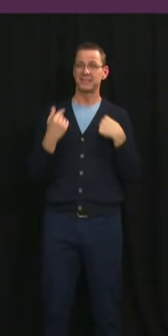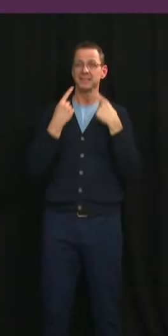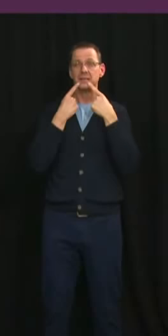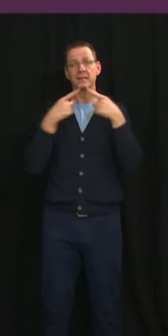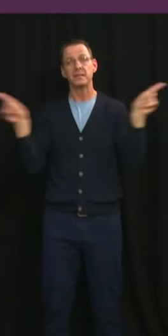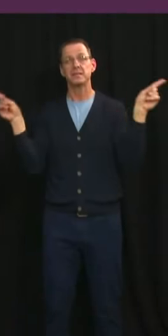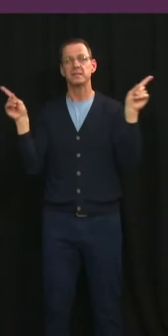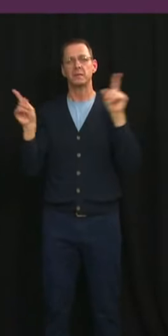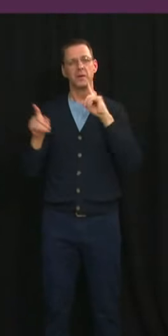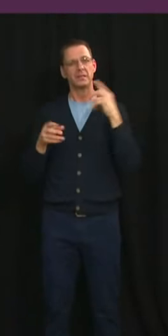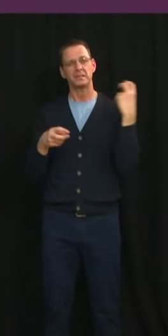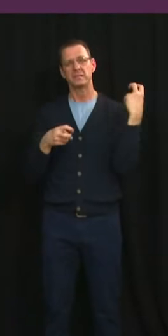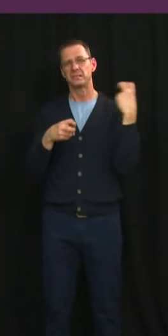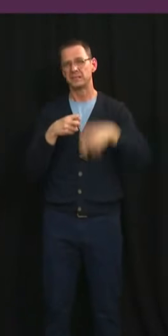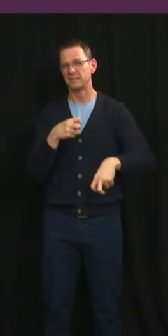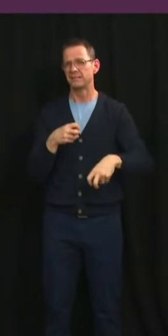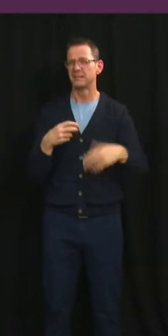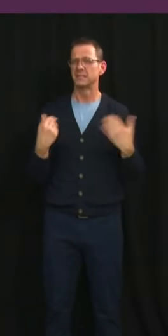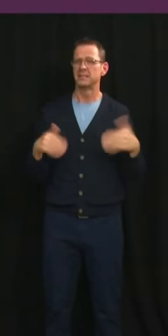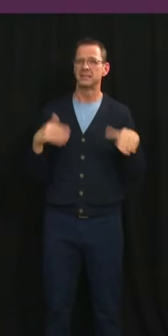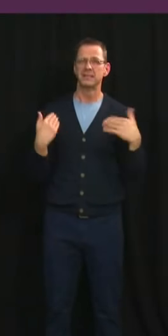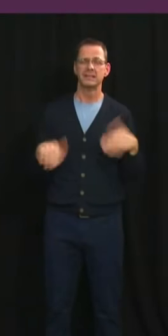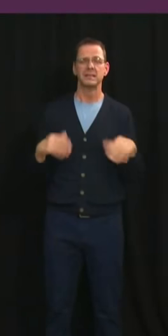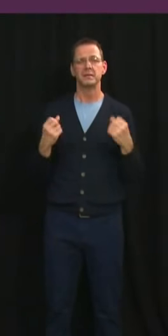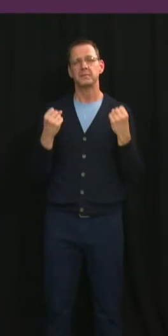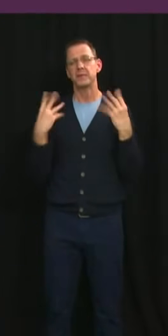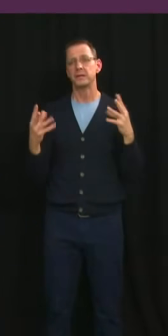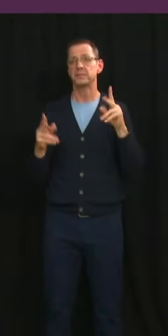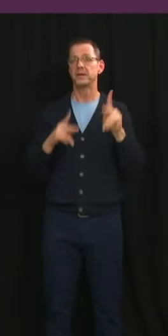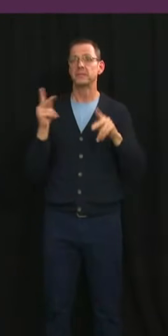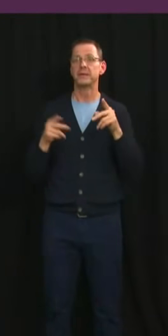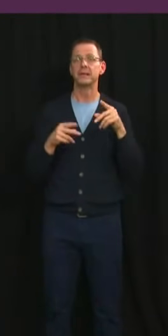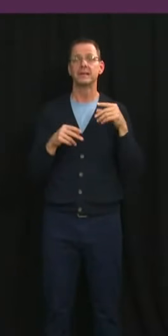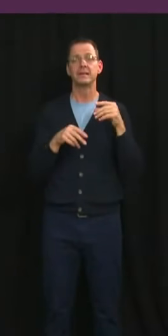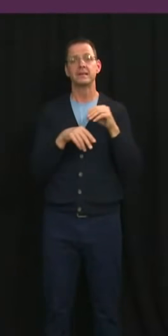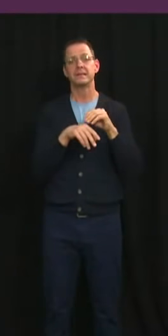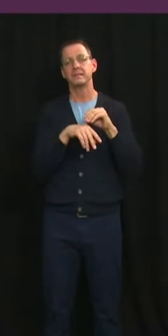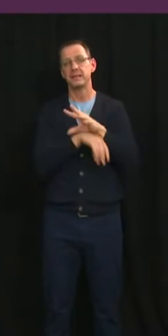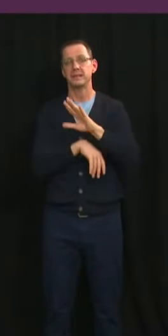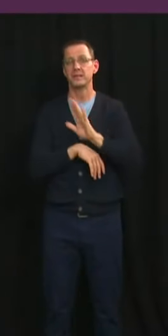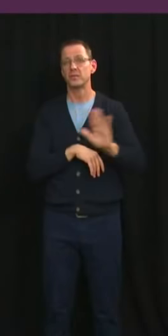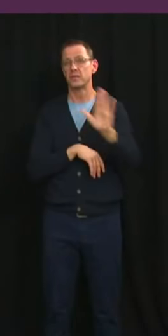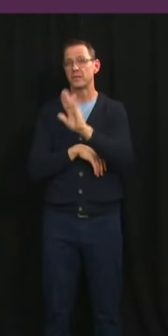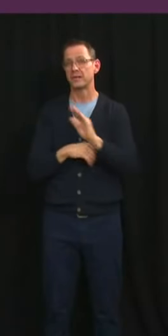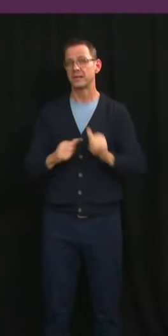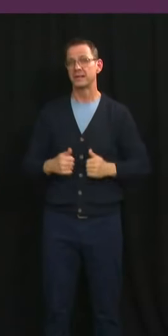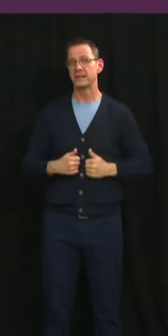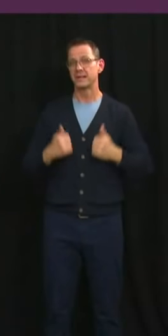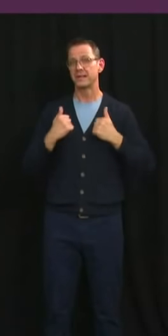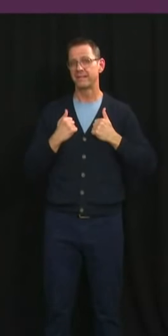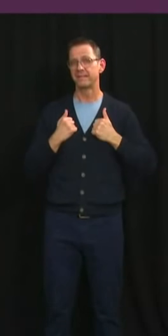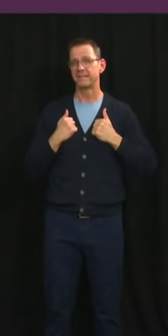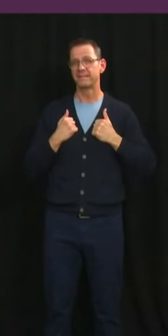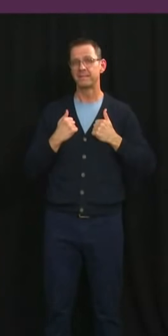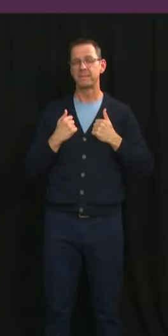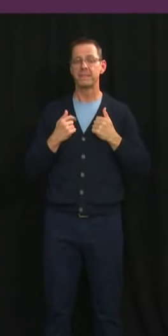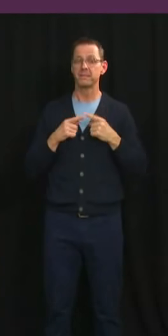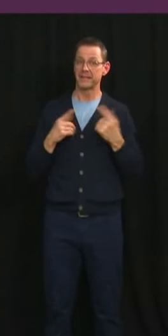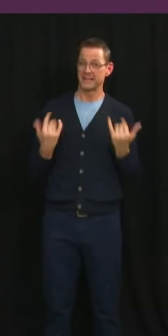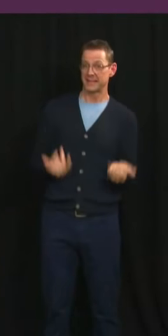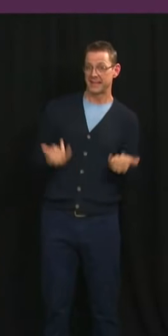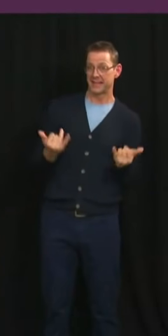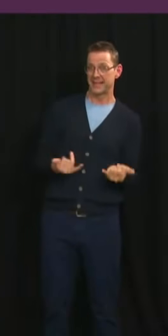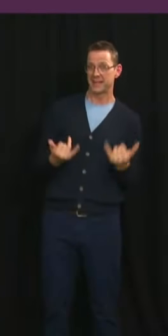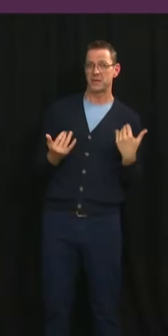of Albertans to hospital and affect many families in a dramatic way. Folks, I know